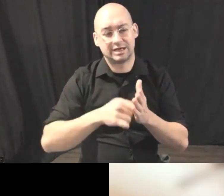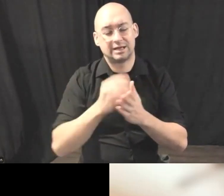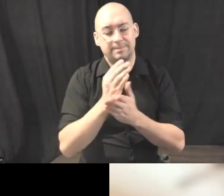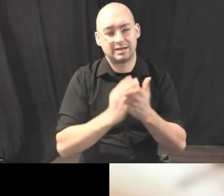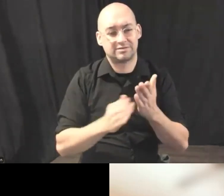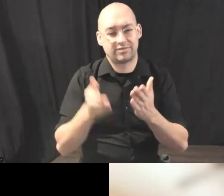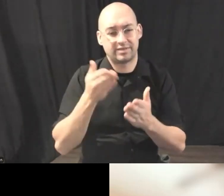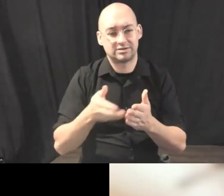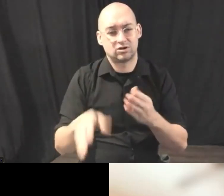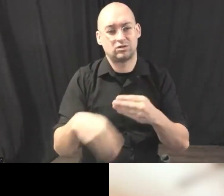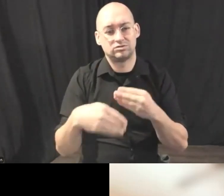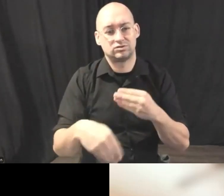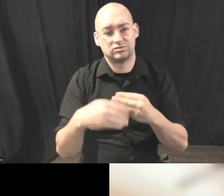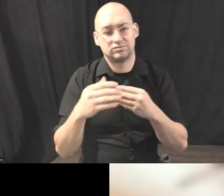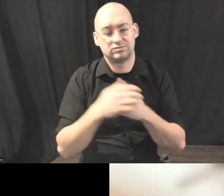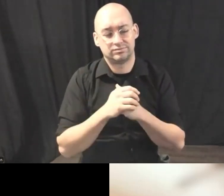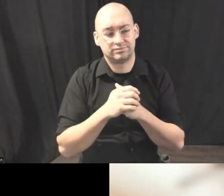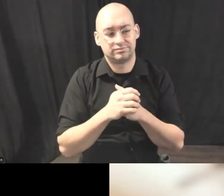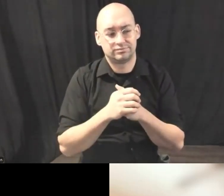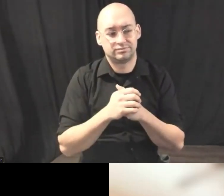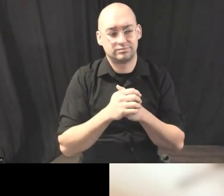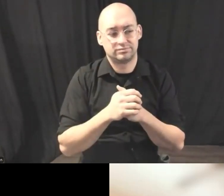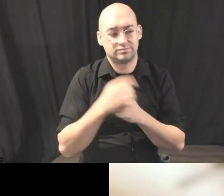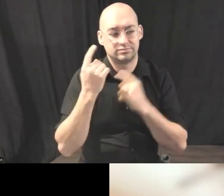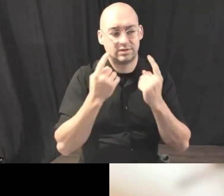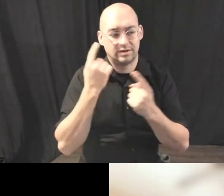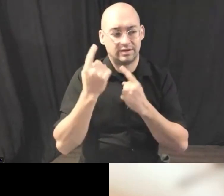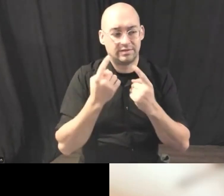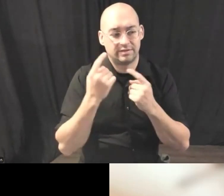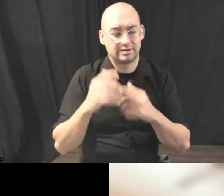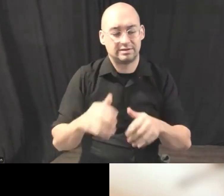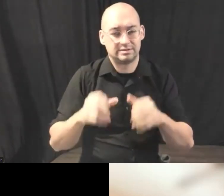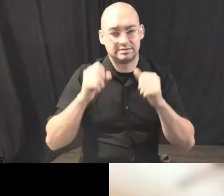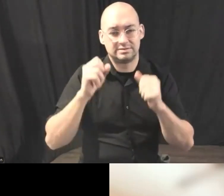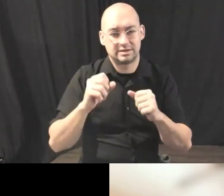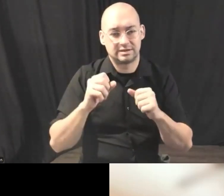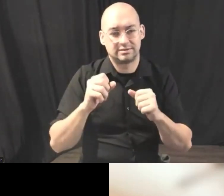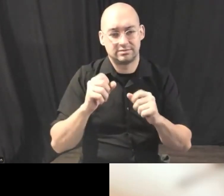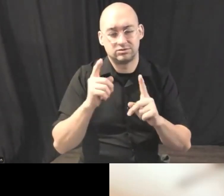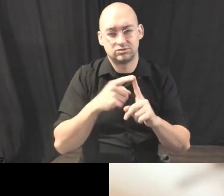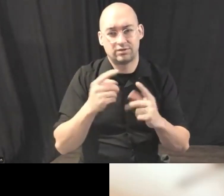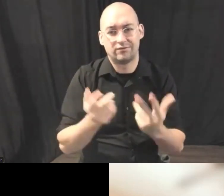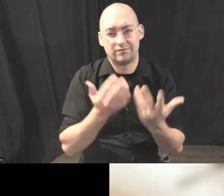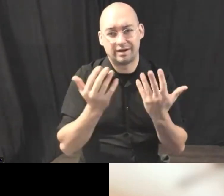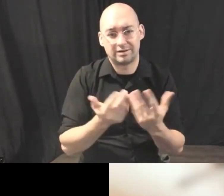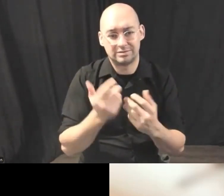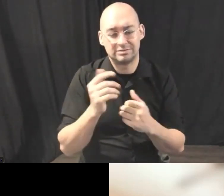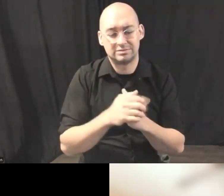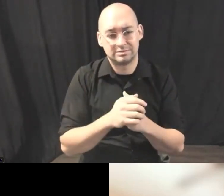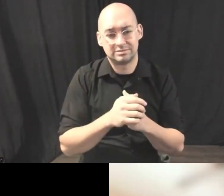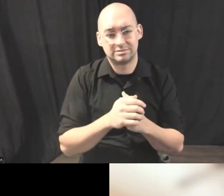well. And I think sort of taking us also back to the fires a little bit, that the